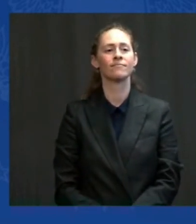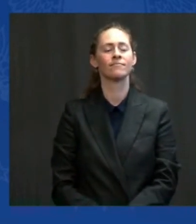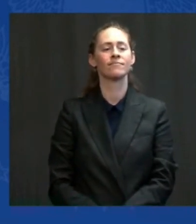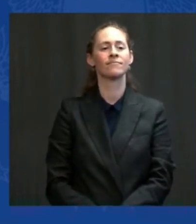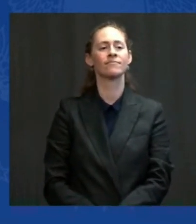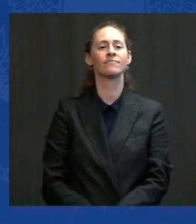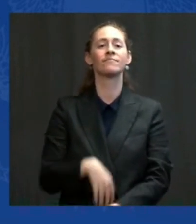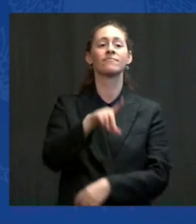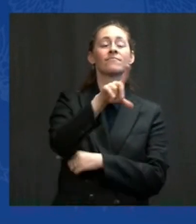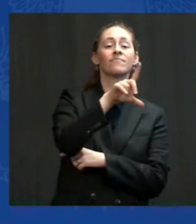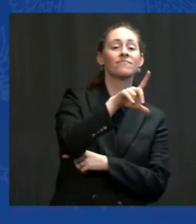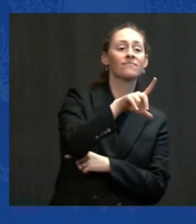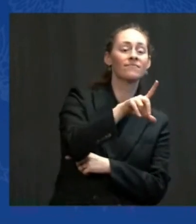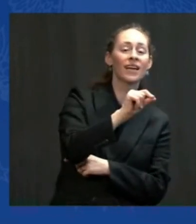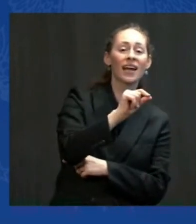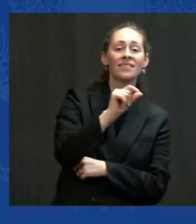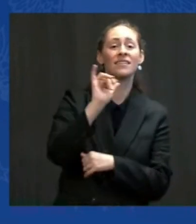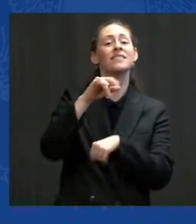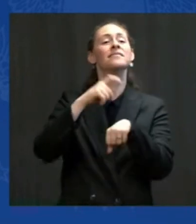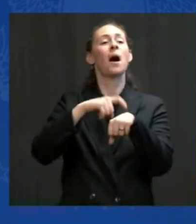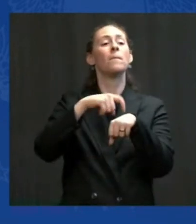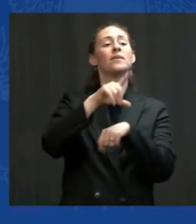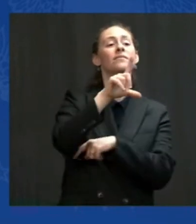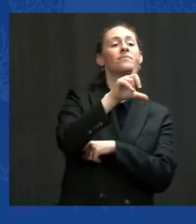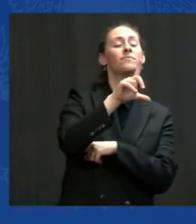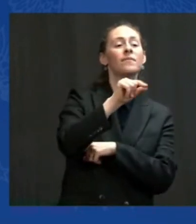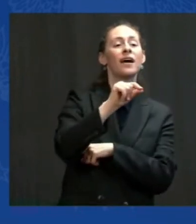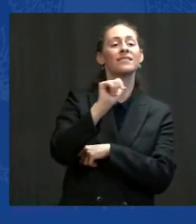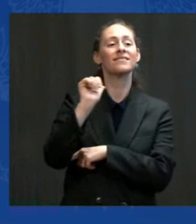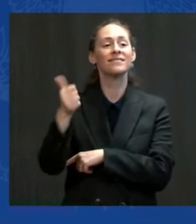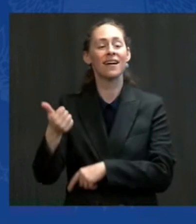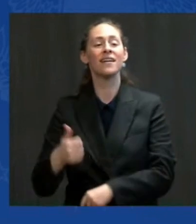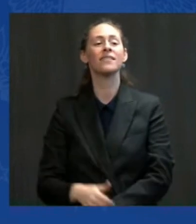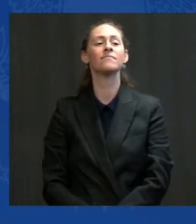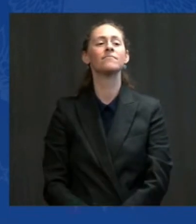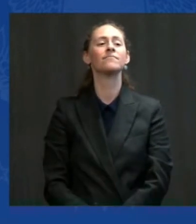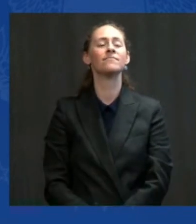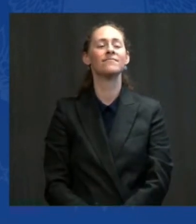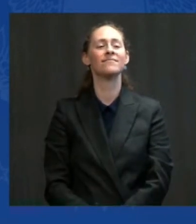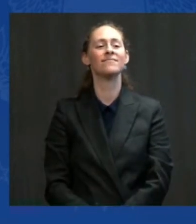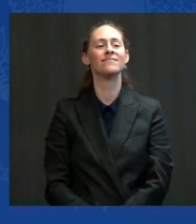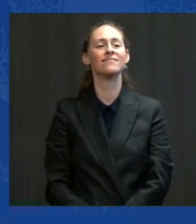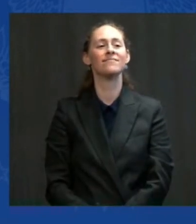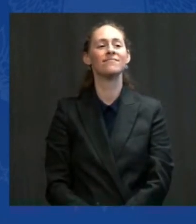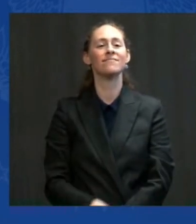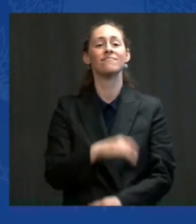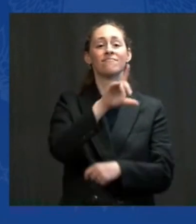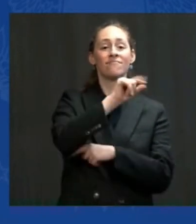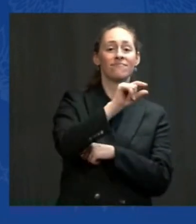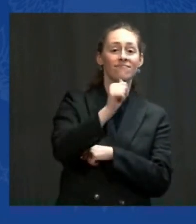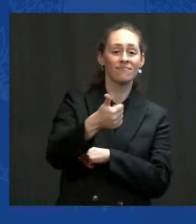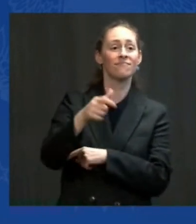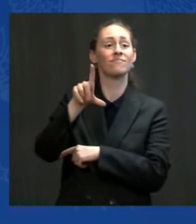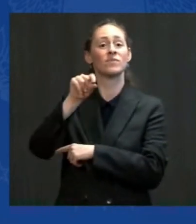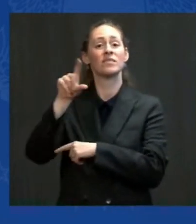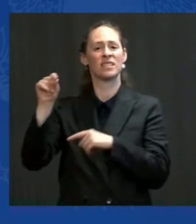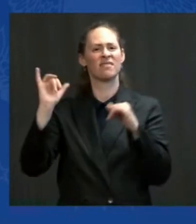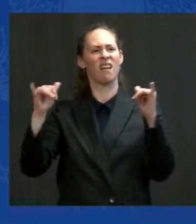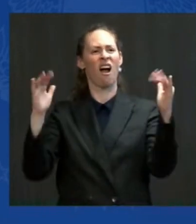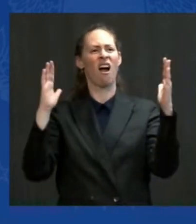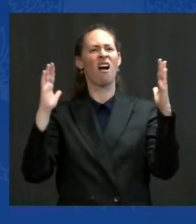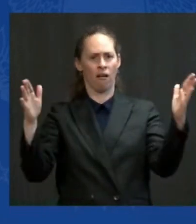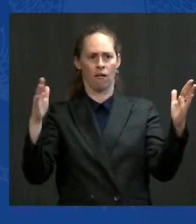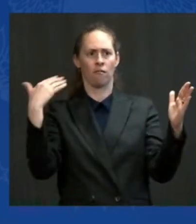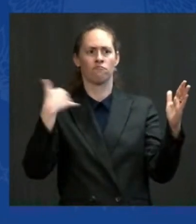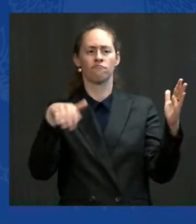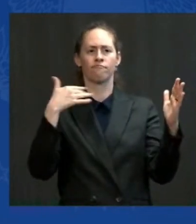Illinois experienced 49 extreme weather events. Although I heard today from the senator north of here that the Republican